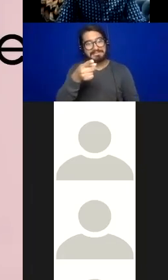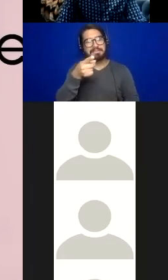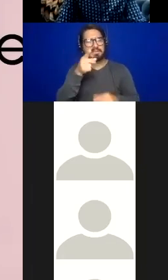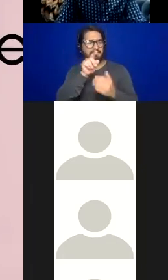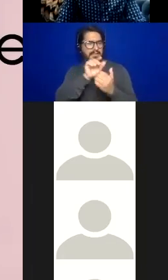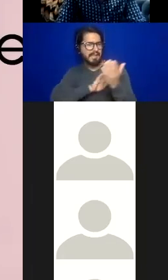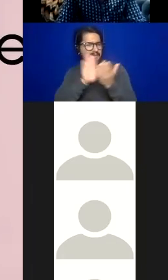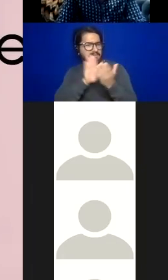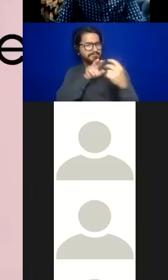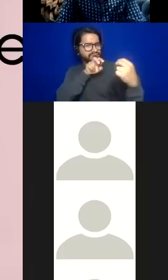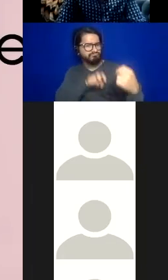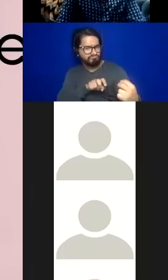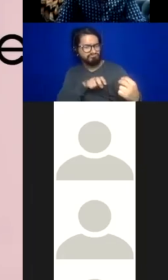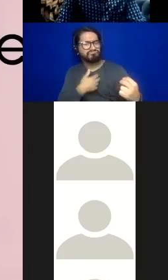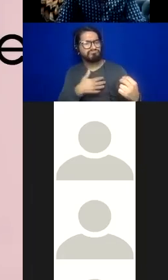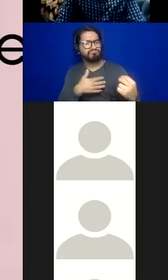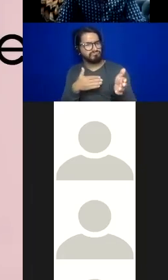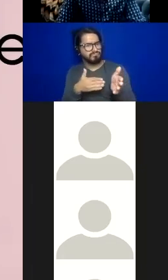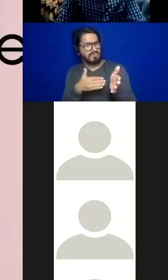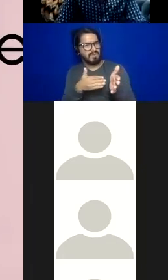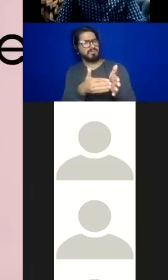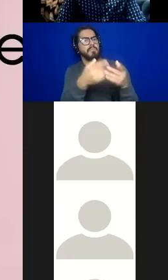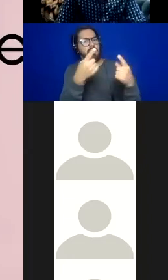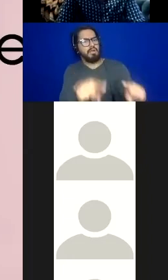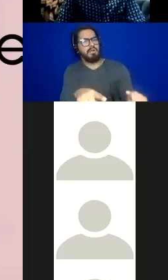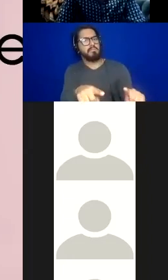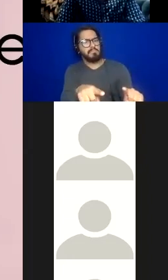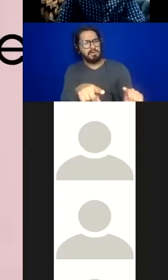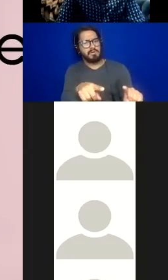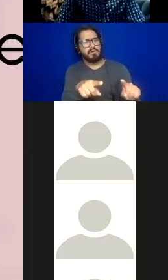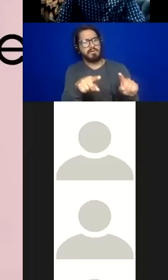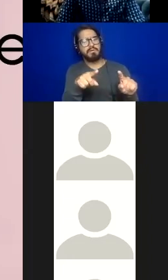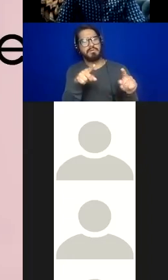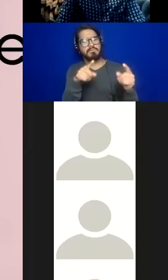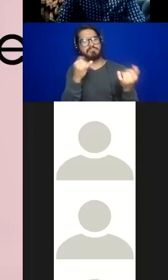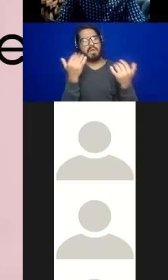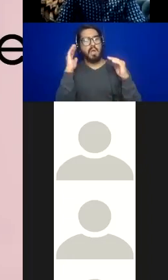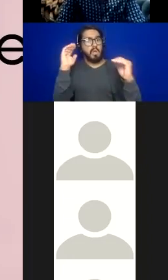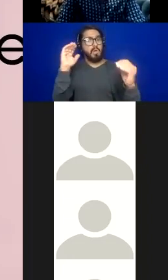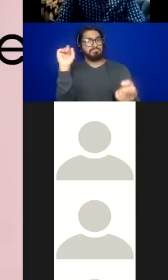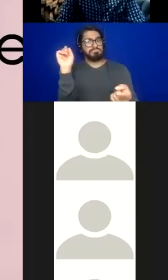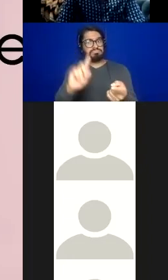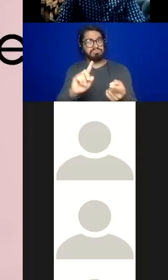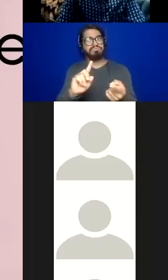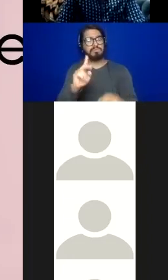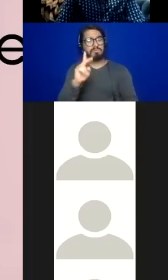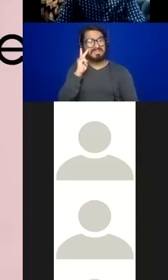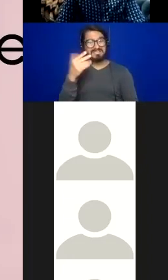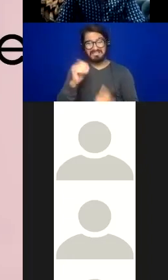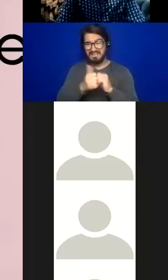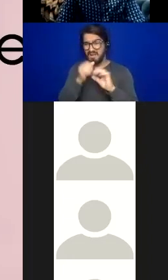were very common. I think they're thankfully becoming somewhat less common. And then you can see how distressing they are